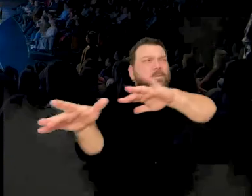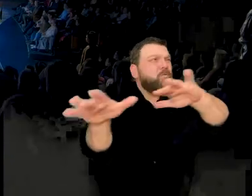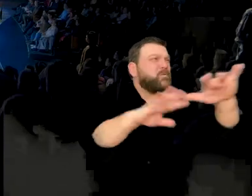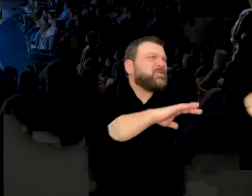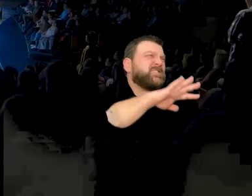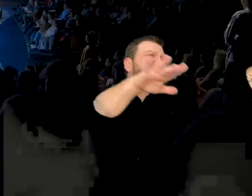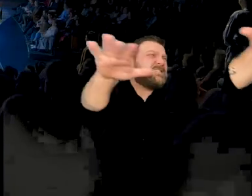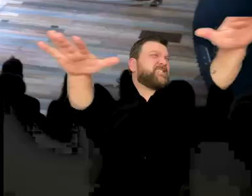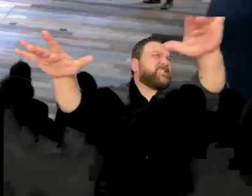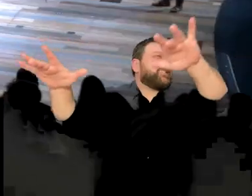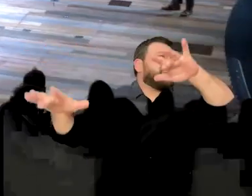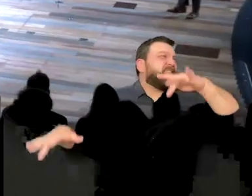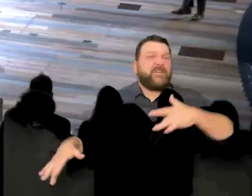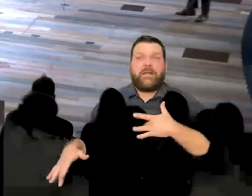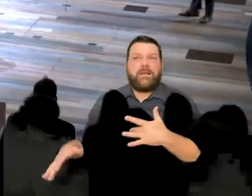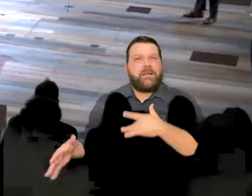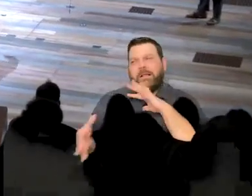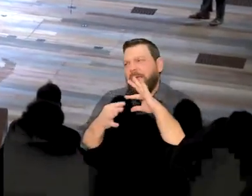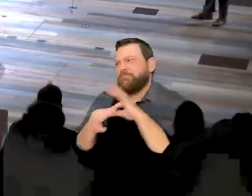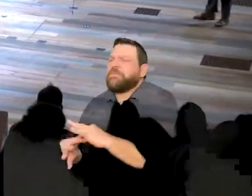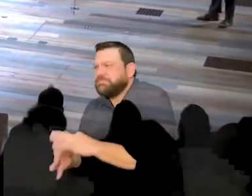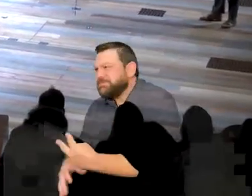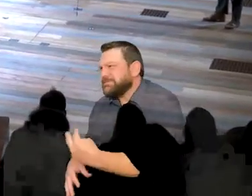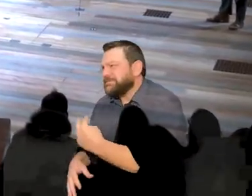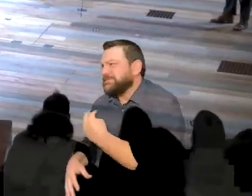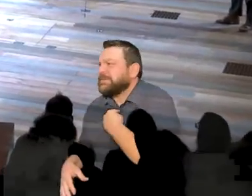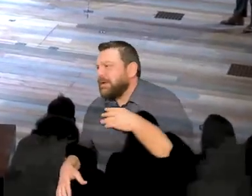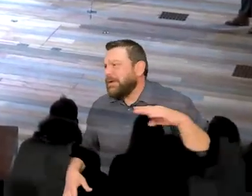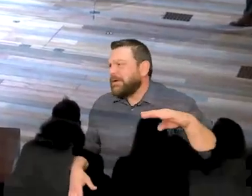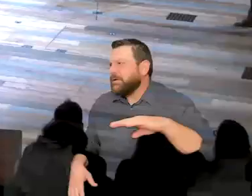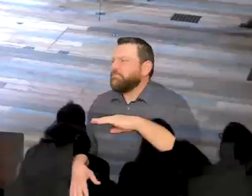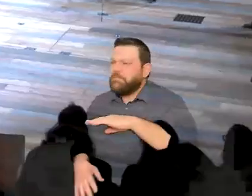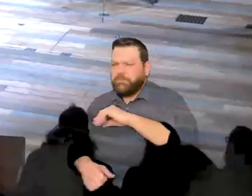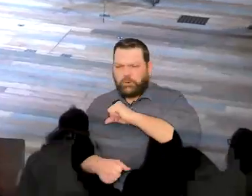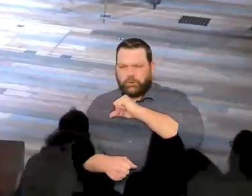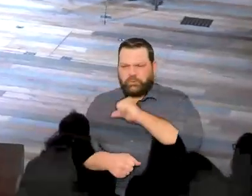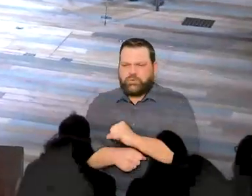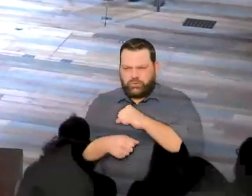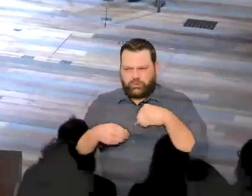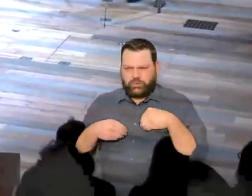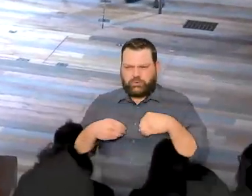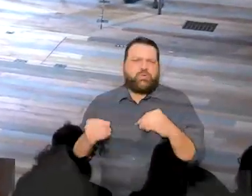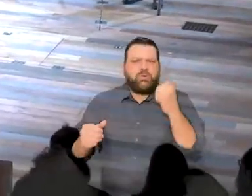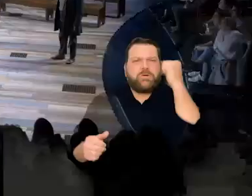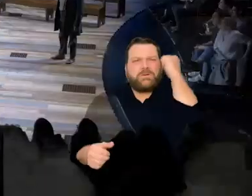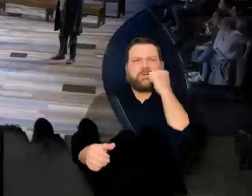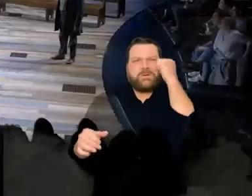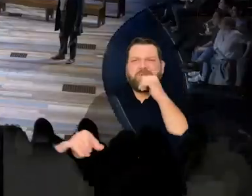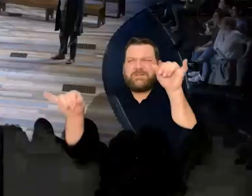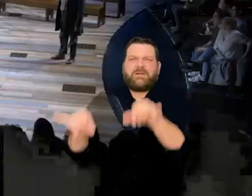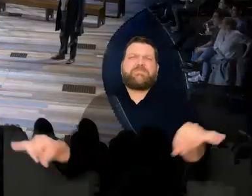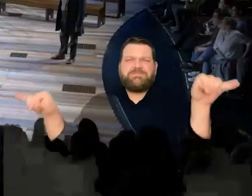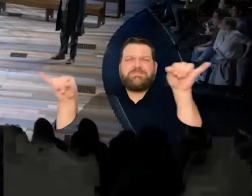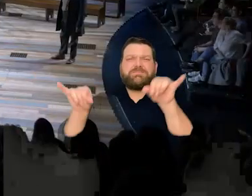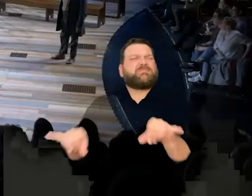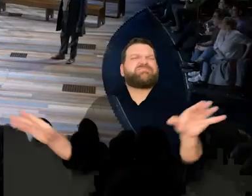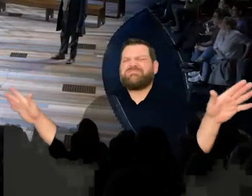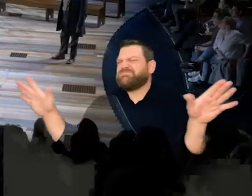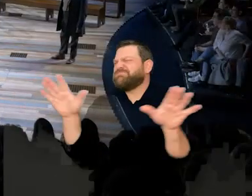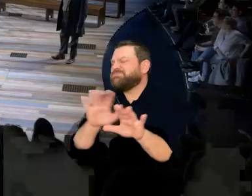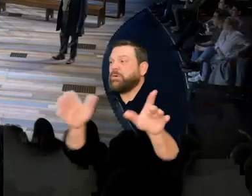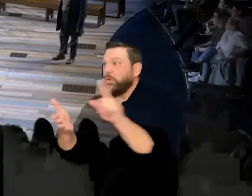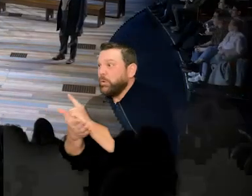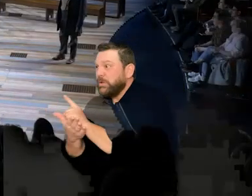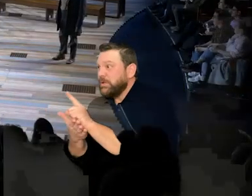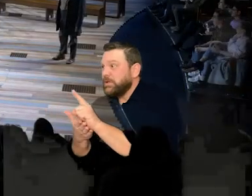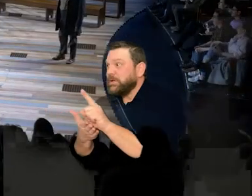Every landsman needs water, trapped in plaster, tied to counters, nailed to benches, chained to desks. Every